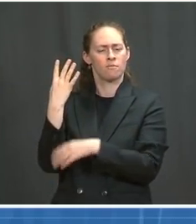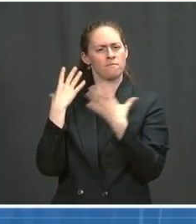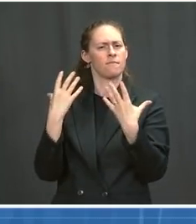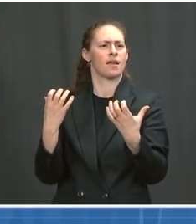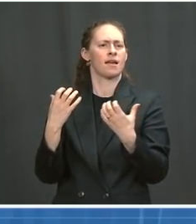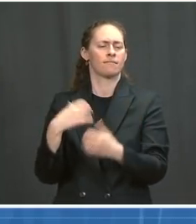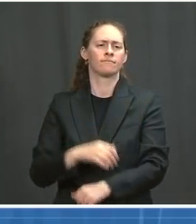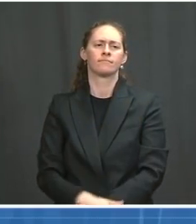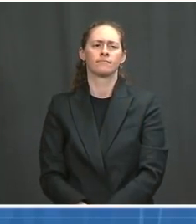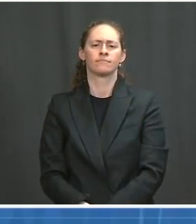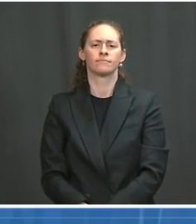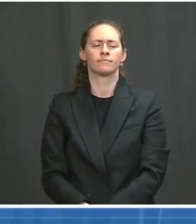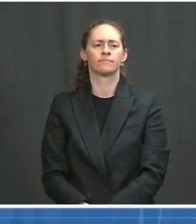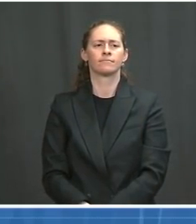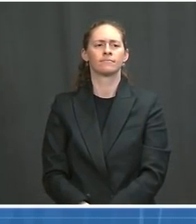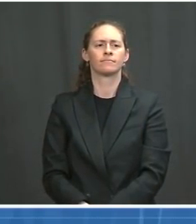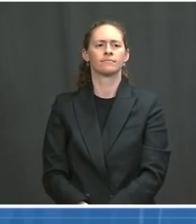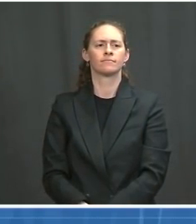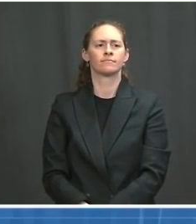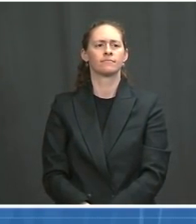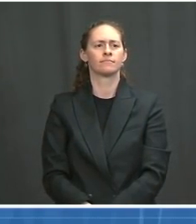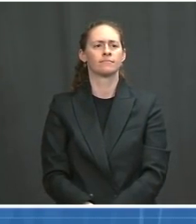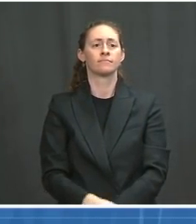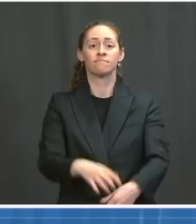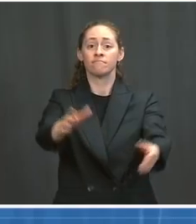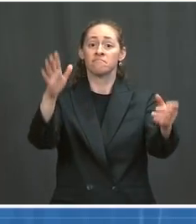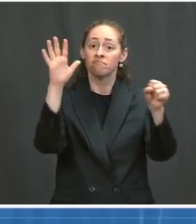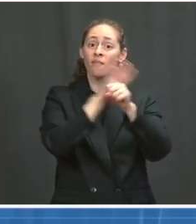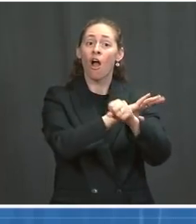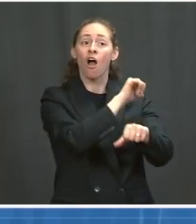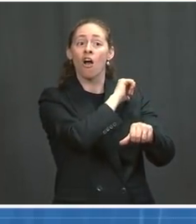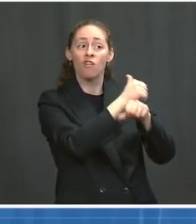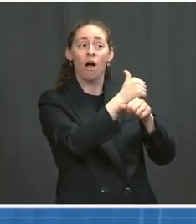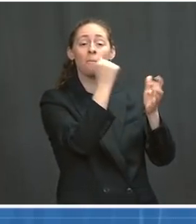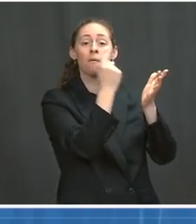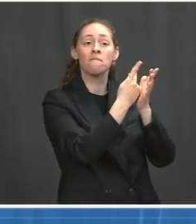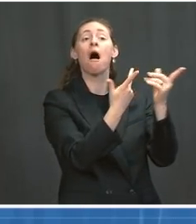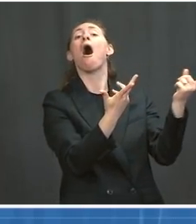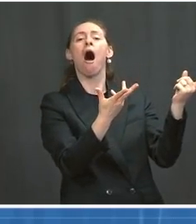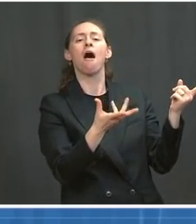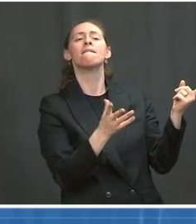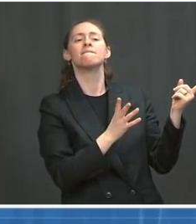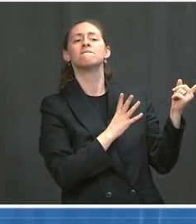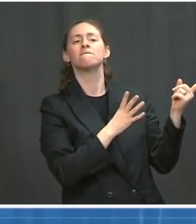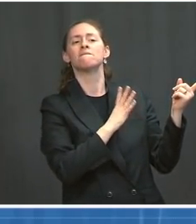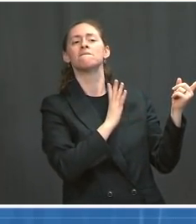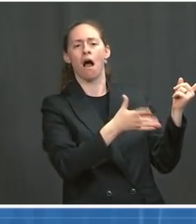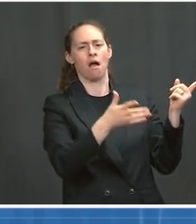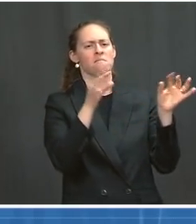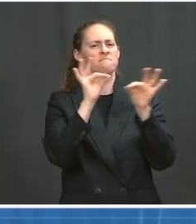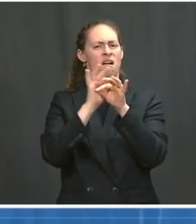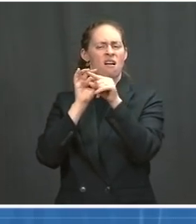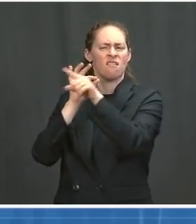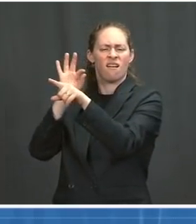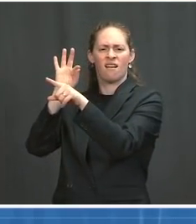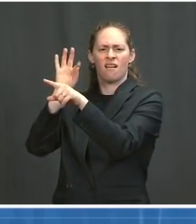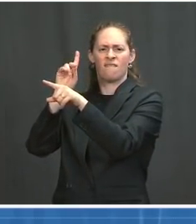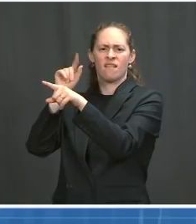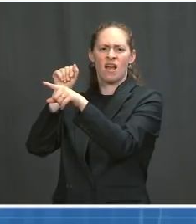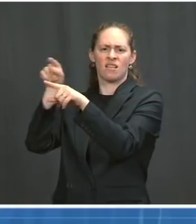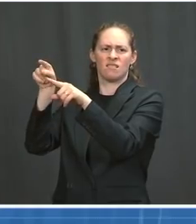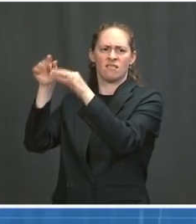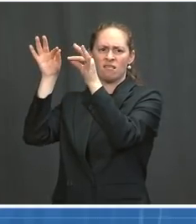full approval is granted, but the process will be fully led and run by the FDA. Dr. Fauci, anything to add